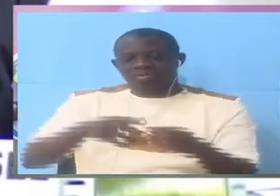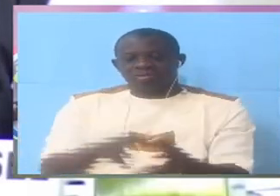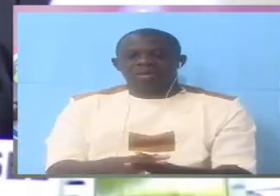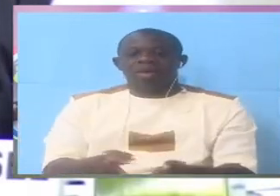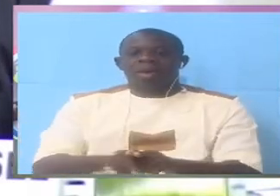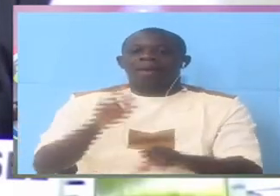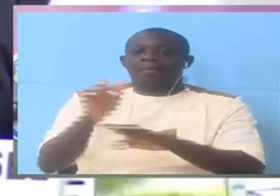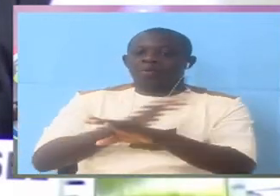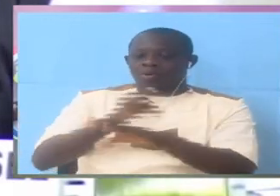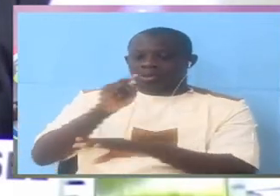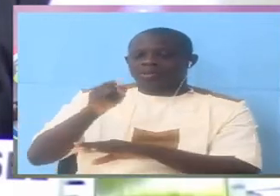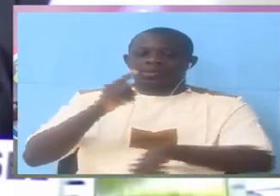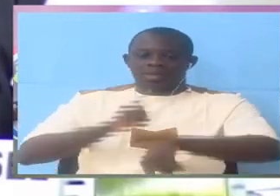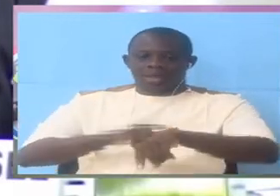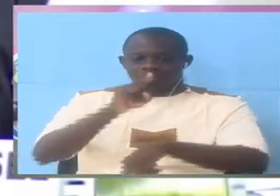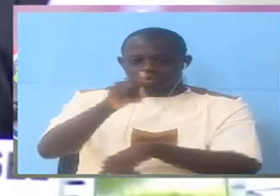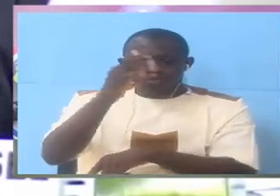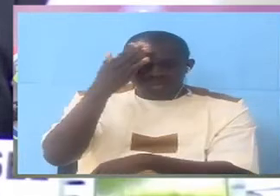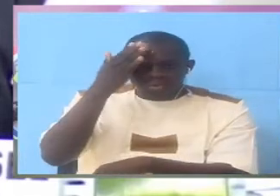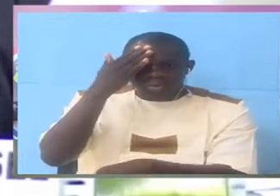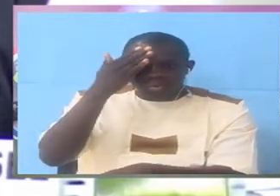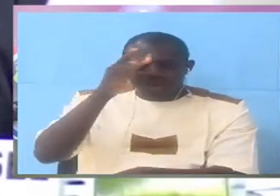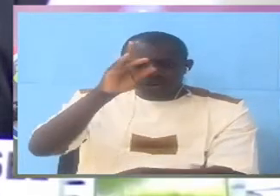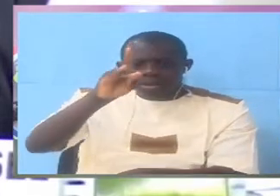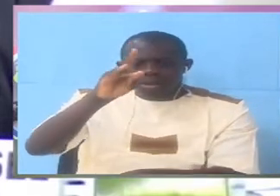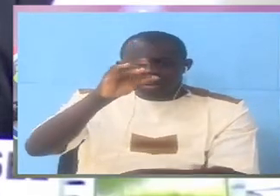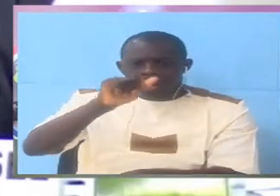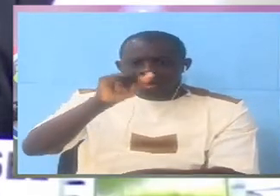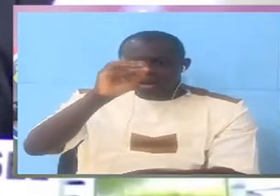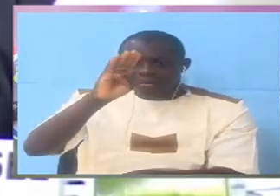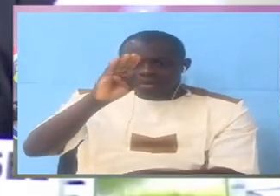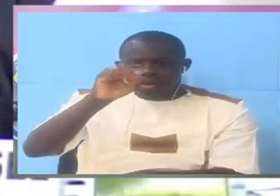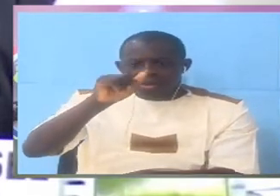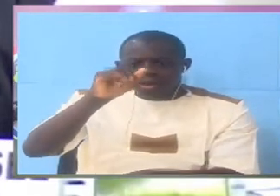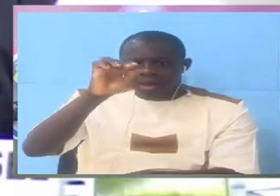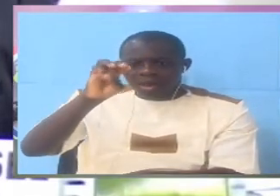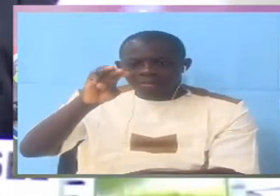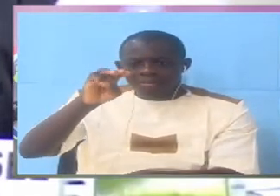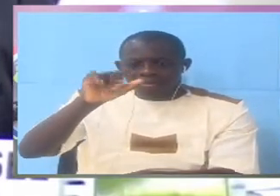Before this time, did you know Daba Marena?